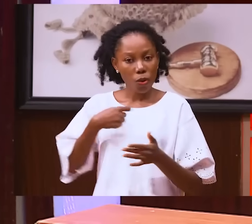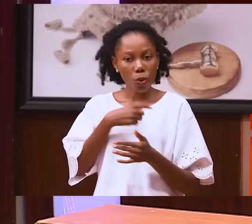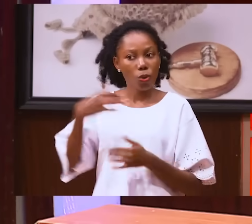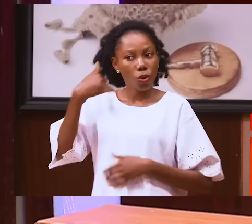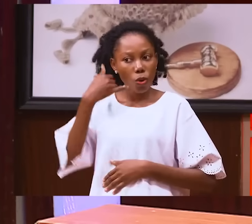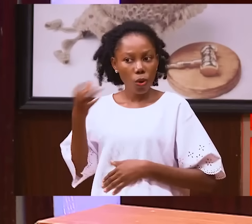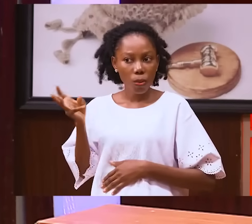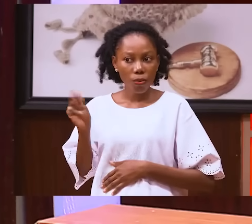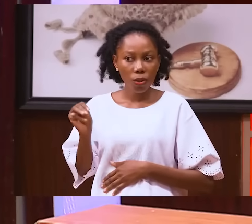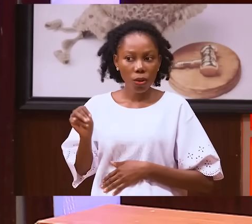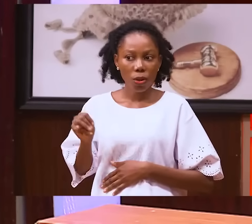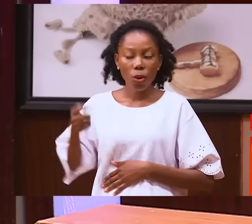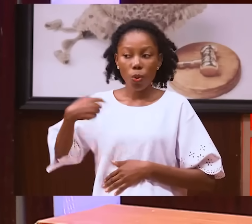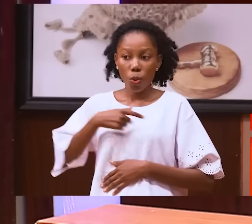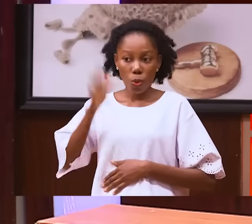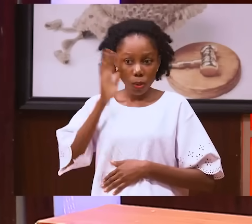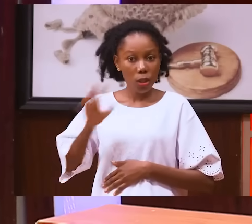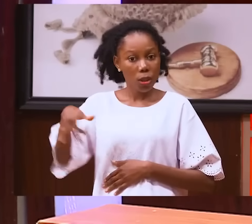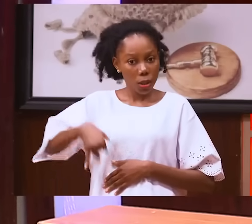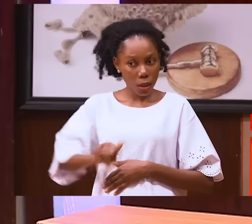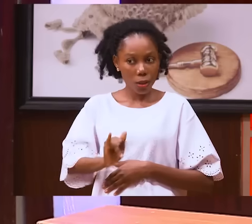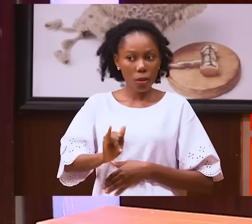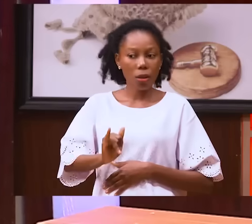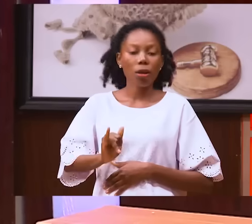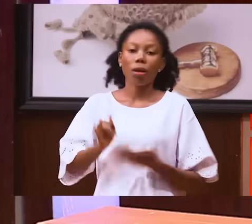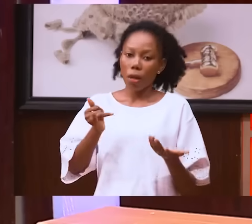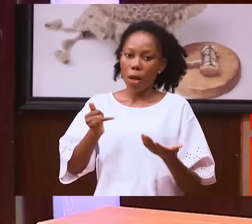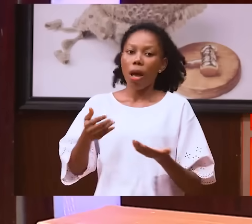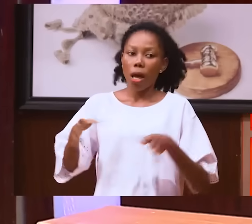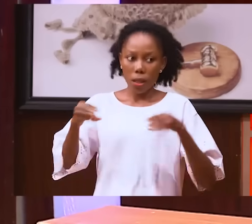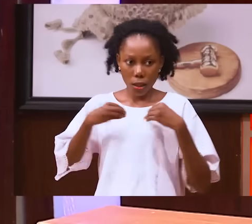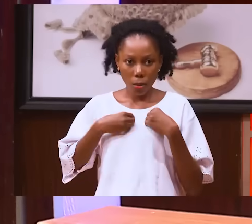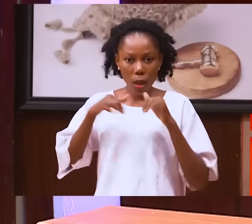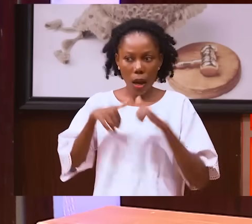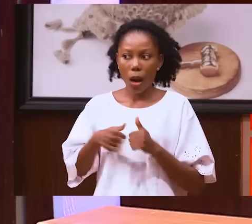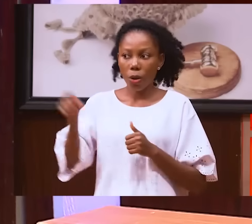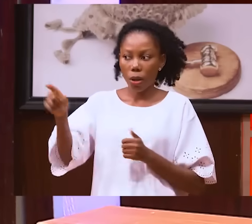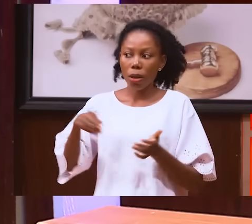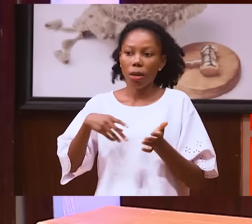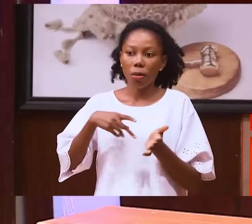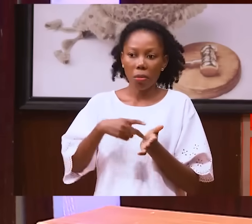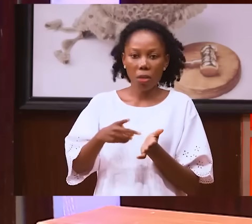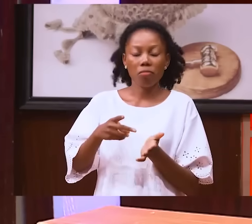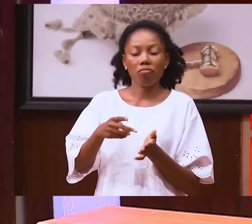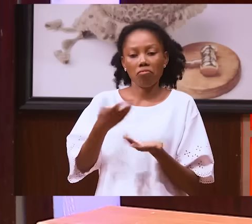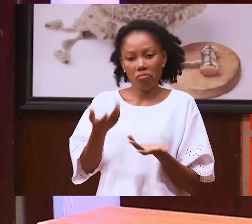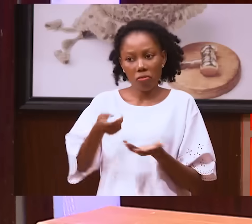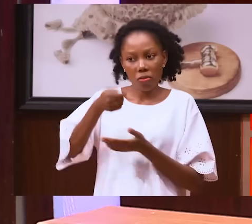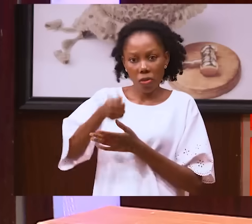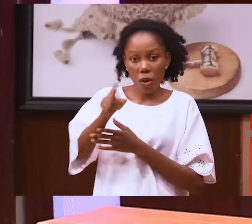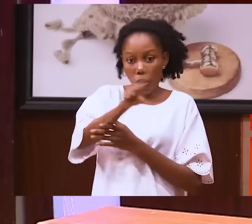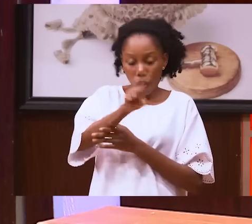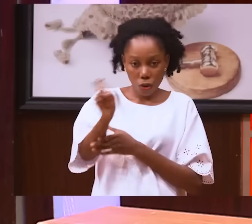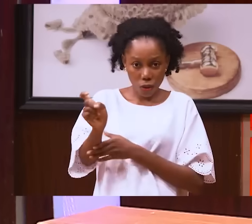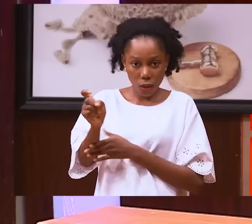him, we still accept how he broke it down. Instrumentally,